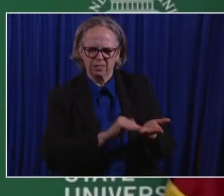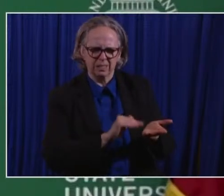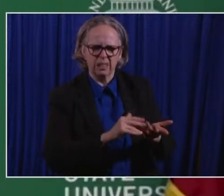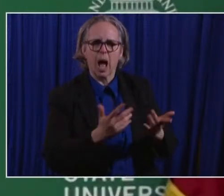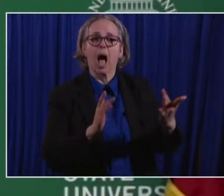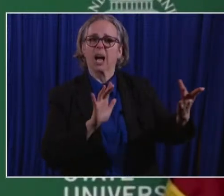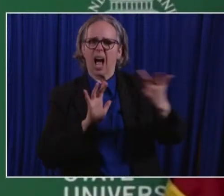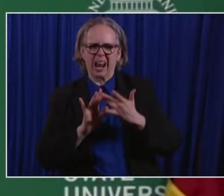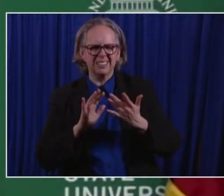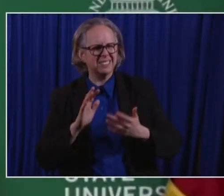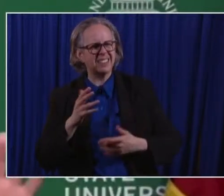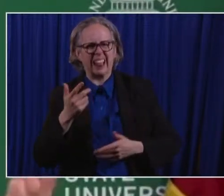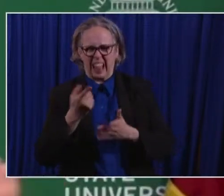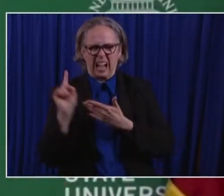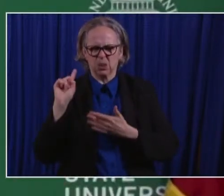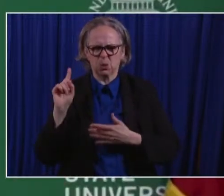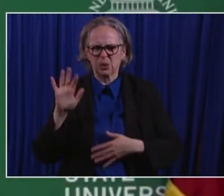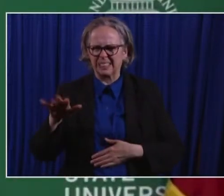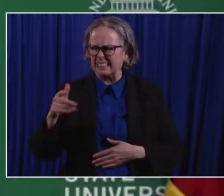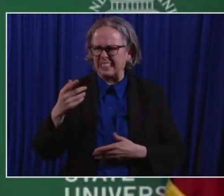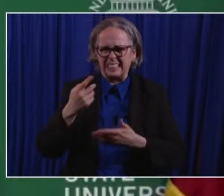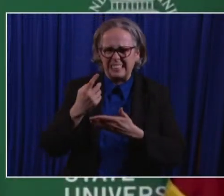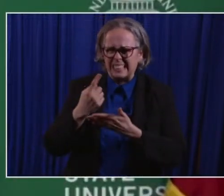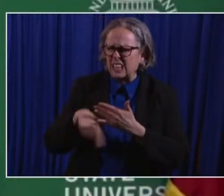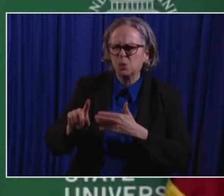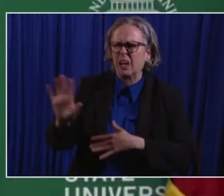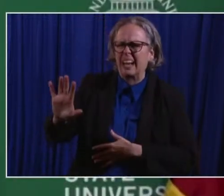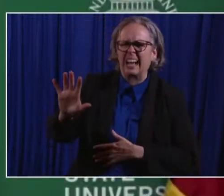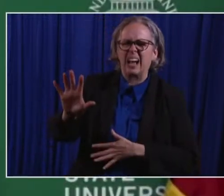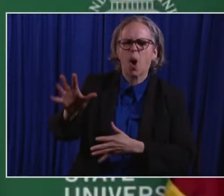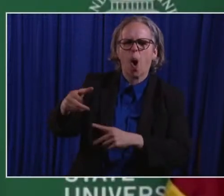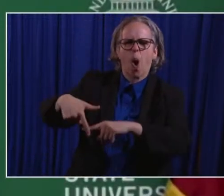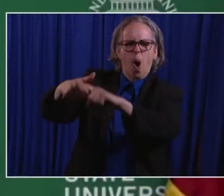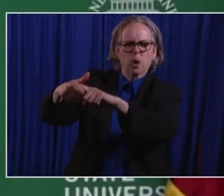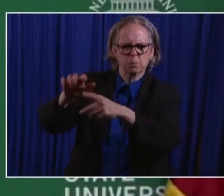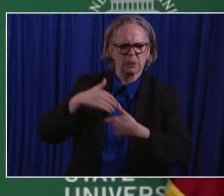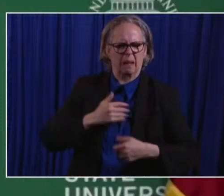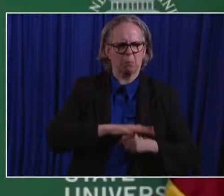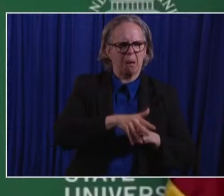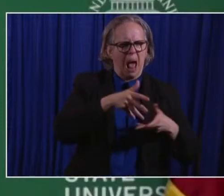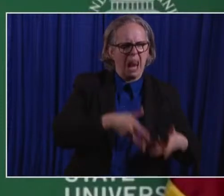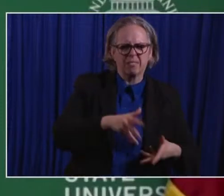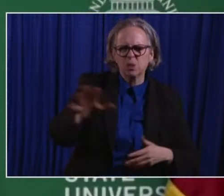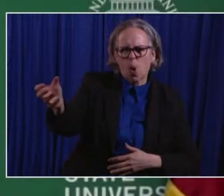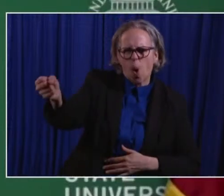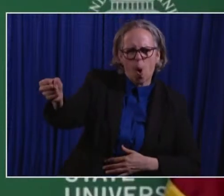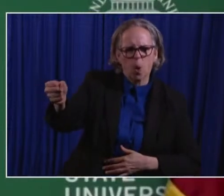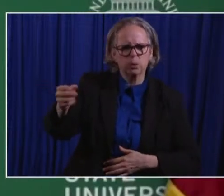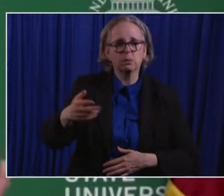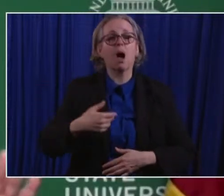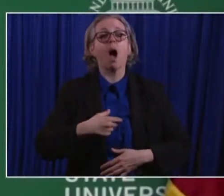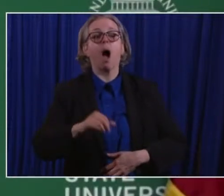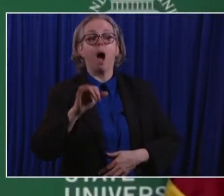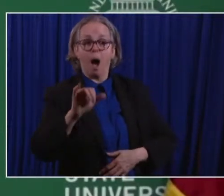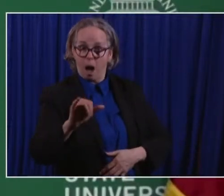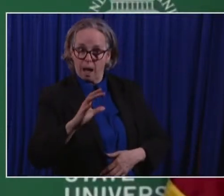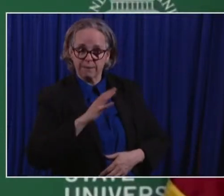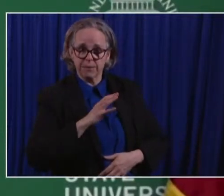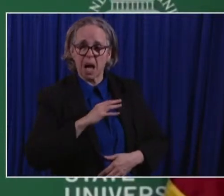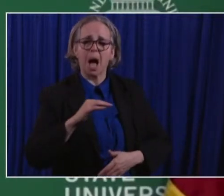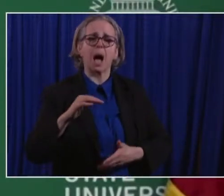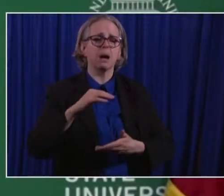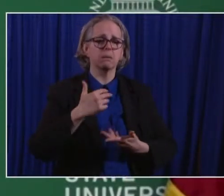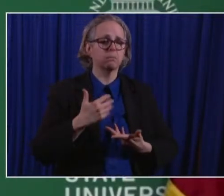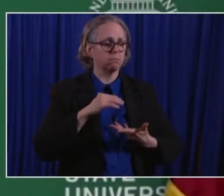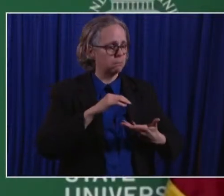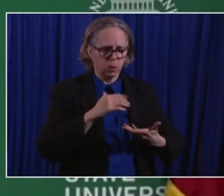week because we've got it left over. And so, we listen to them, and they know what they're doing.